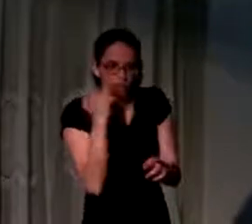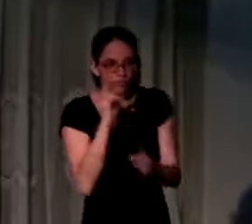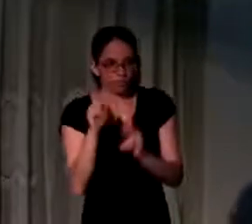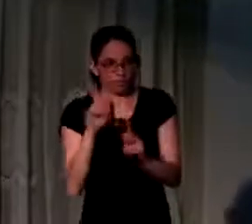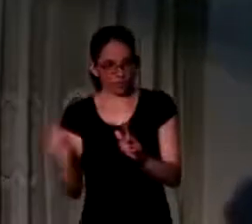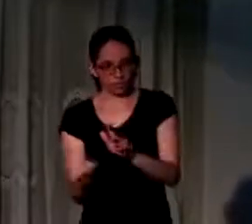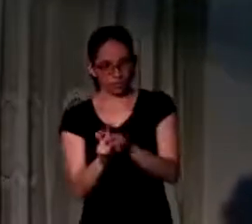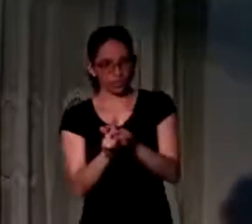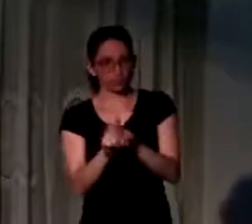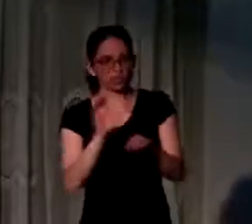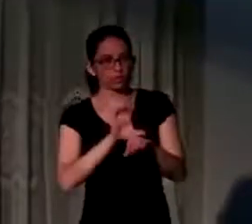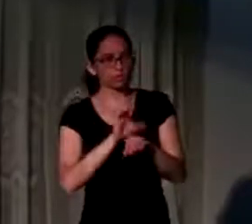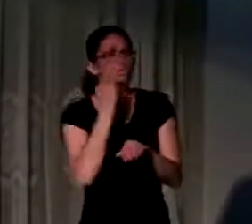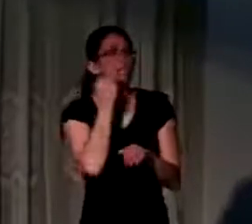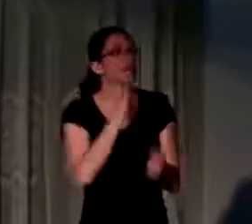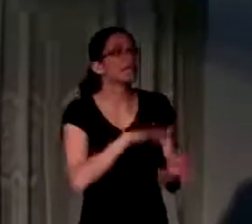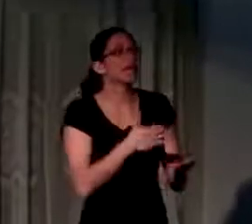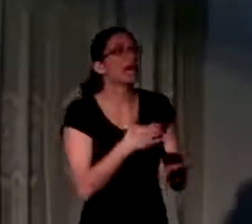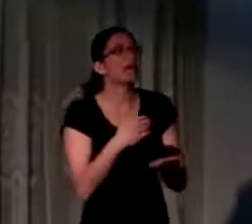If I die, is there hope?